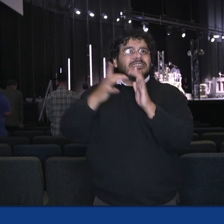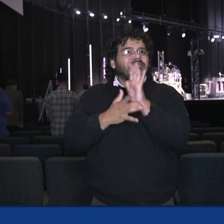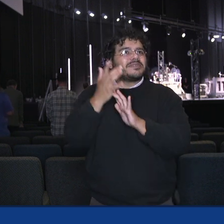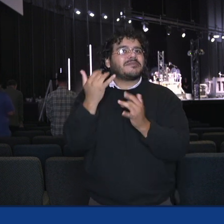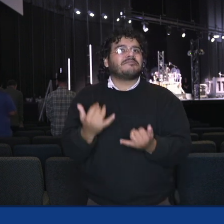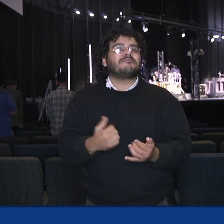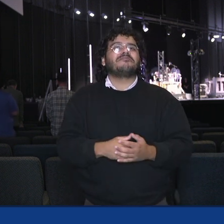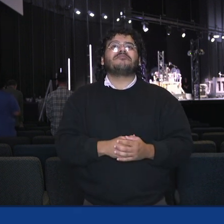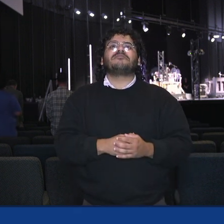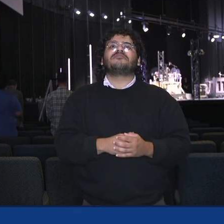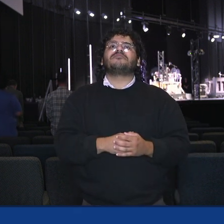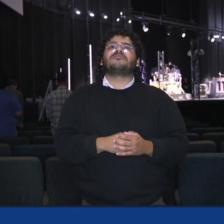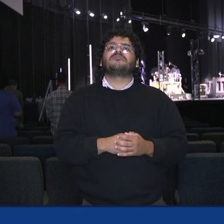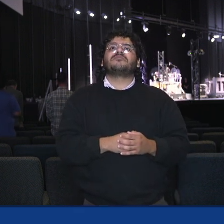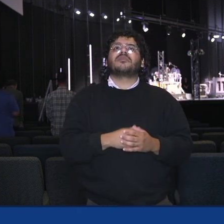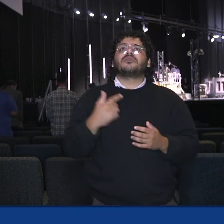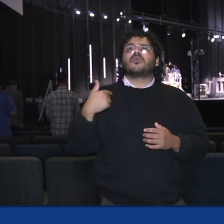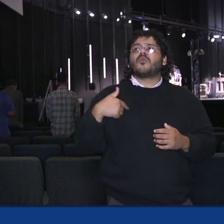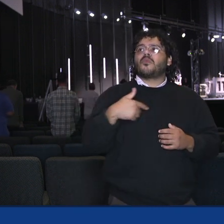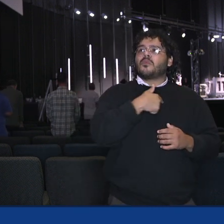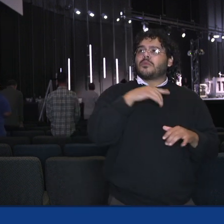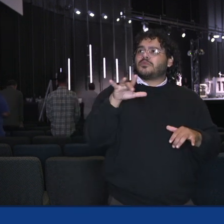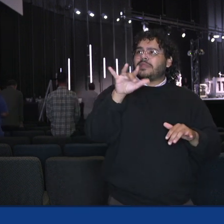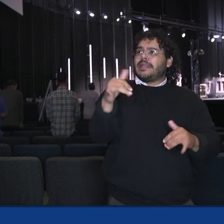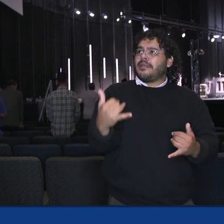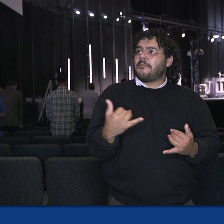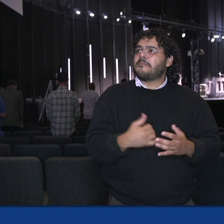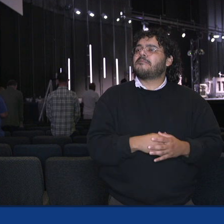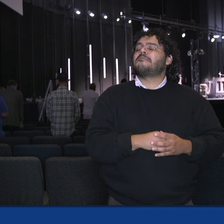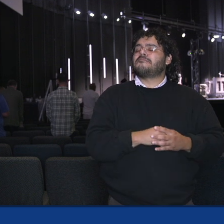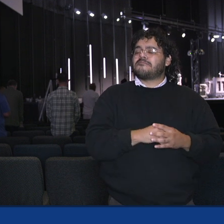So let's do that right now.